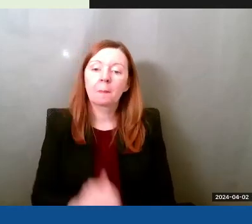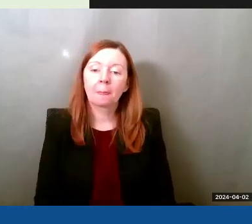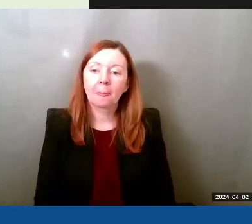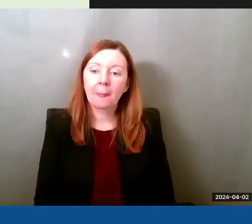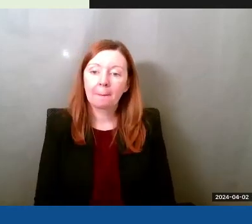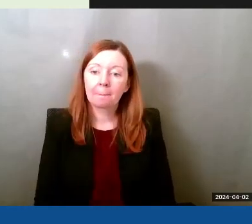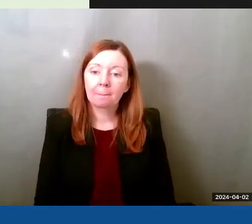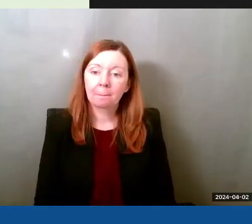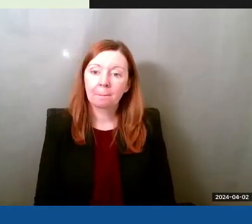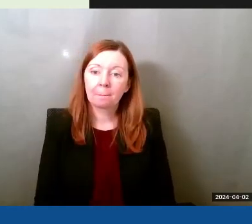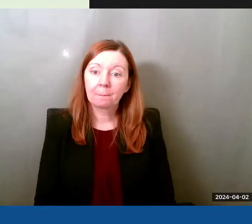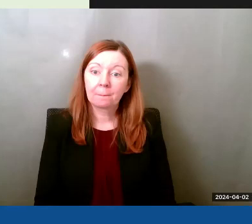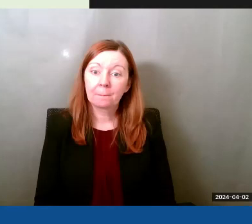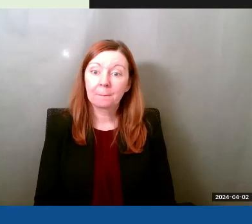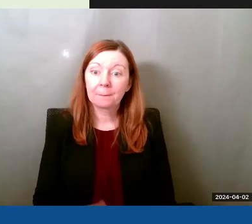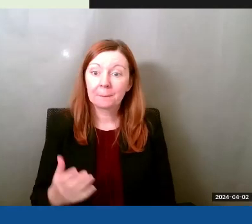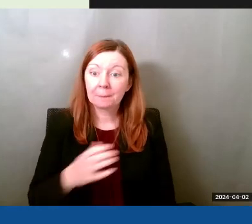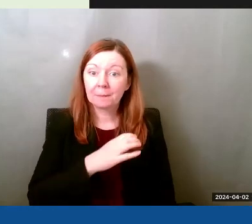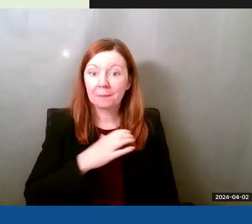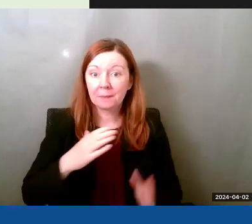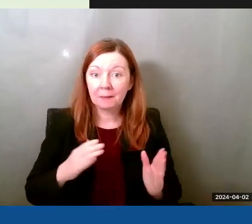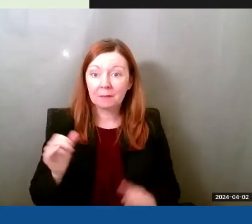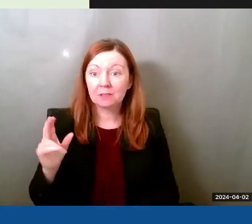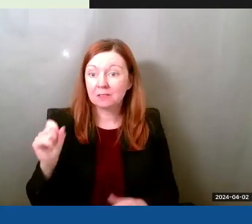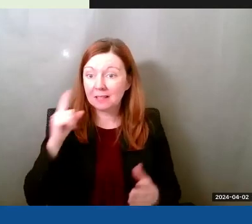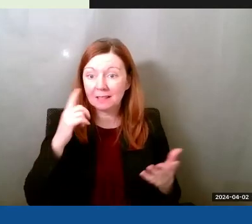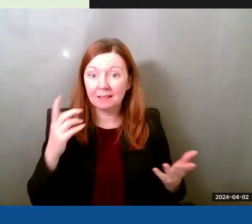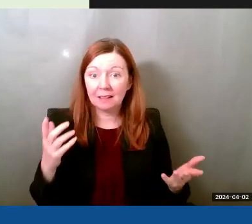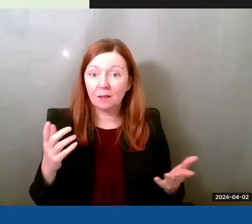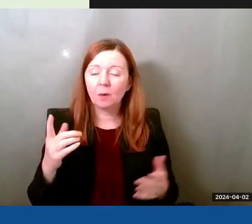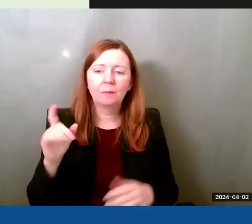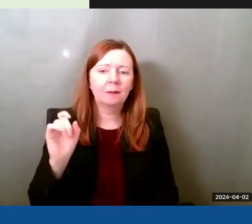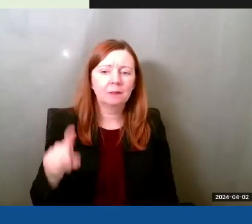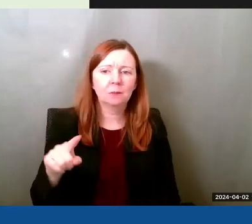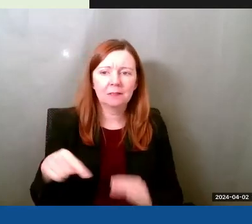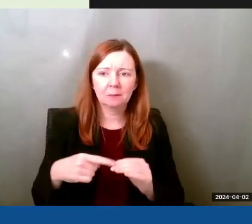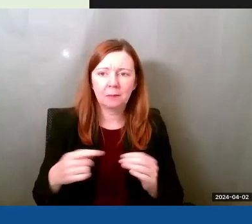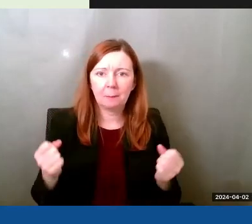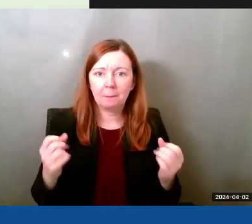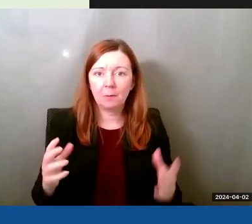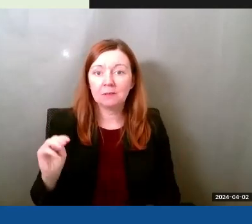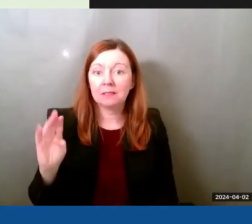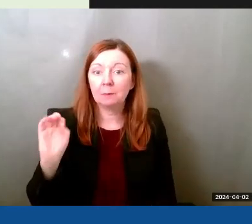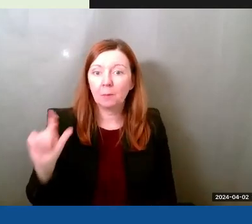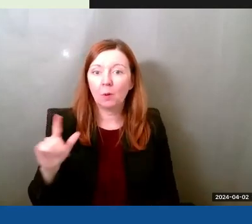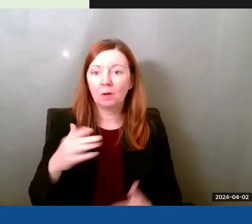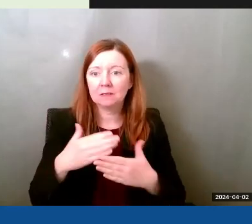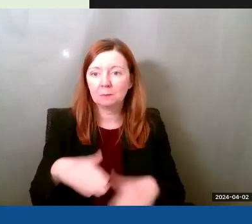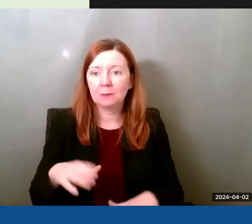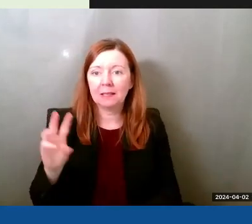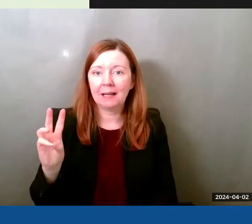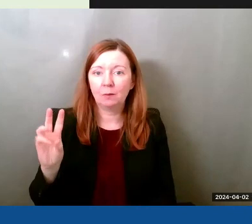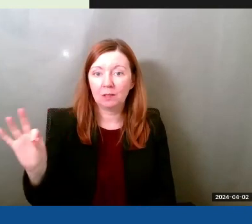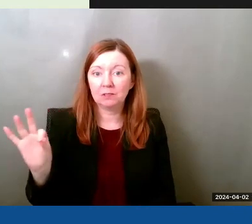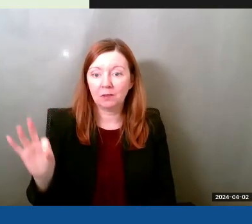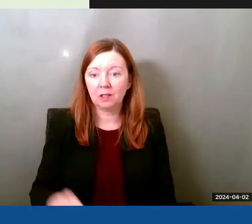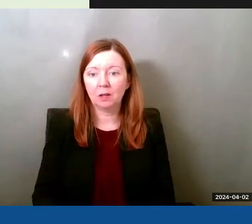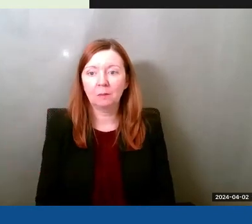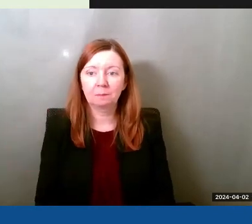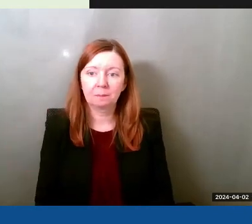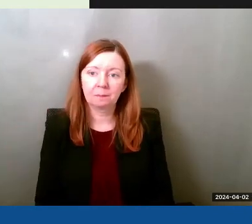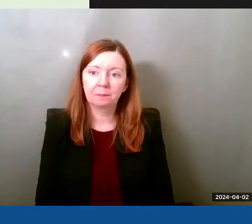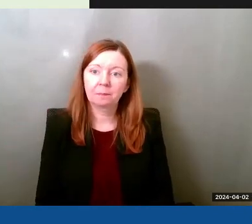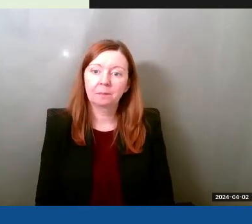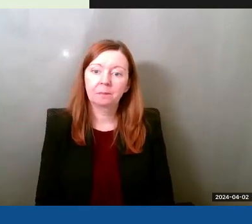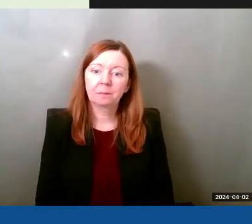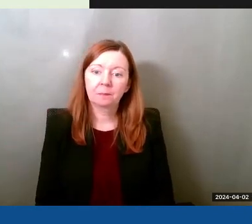Commissioner Johns, I think Well, there was a question on the multimodal split at the Wells Fargo Center. There was a